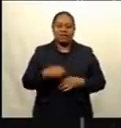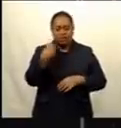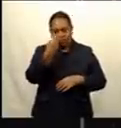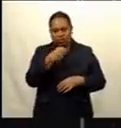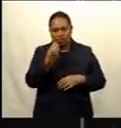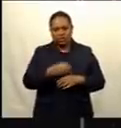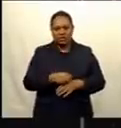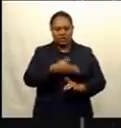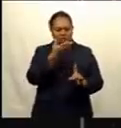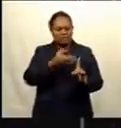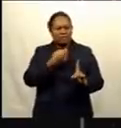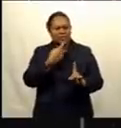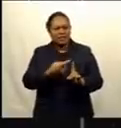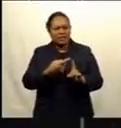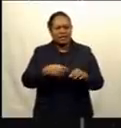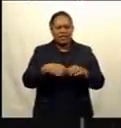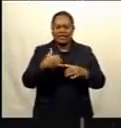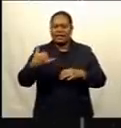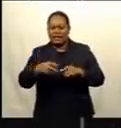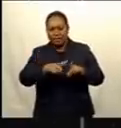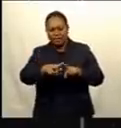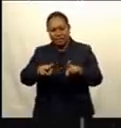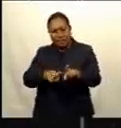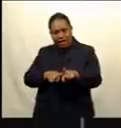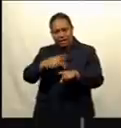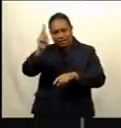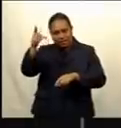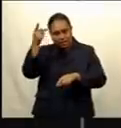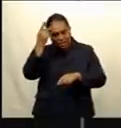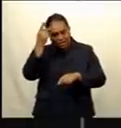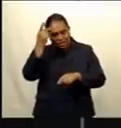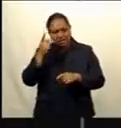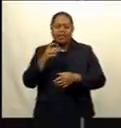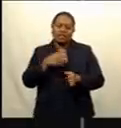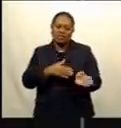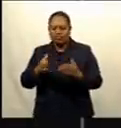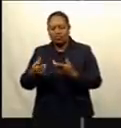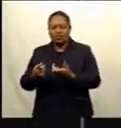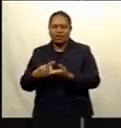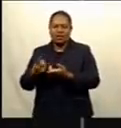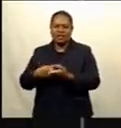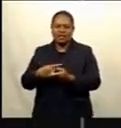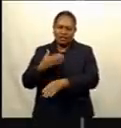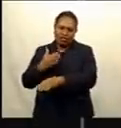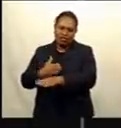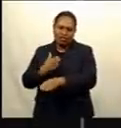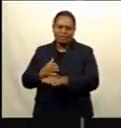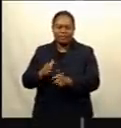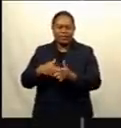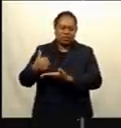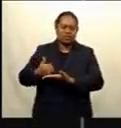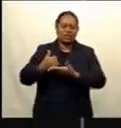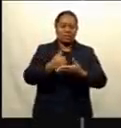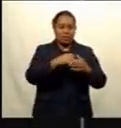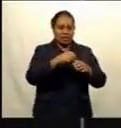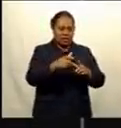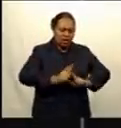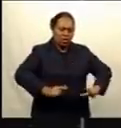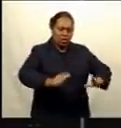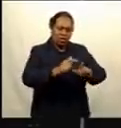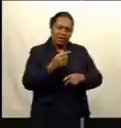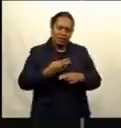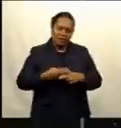Malani left her career as a vice principal to begin her new journey. With a passion to promote healthy food and support from local farmers,